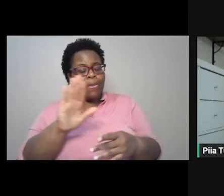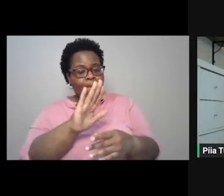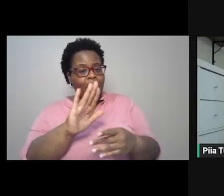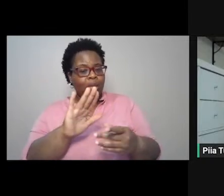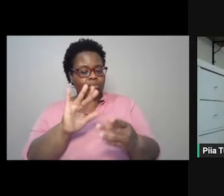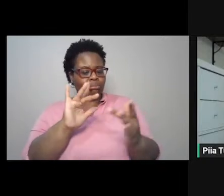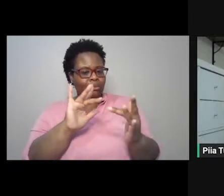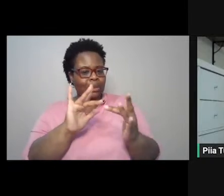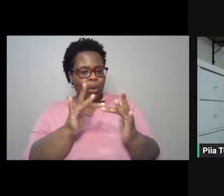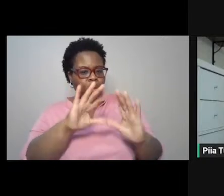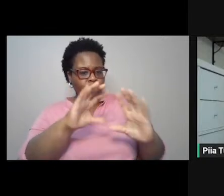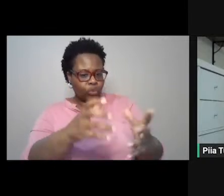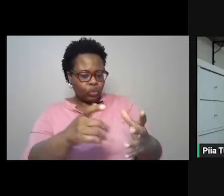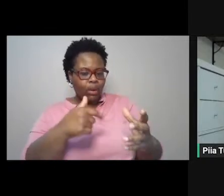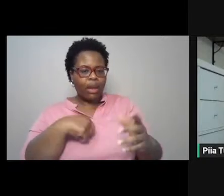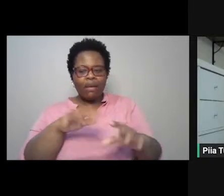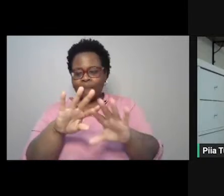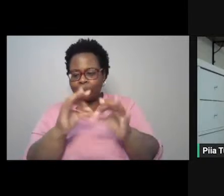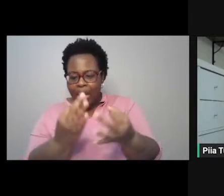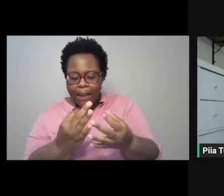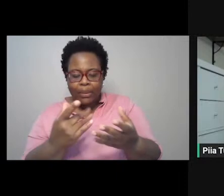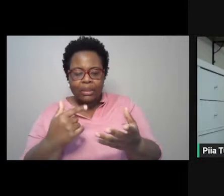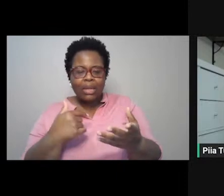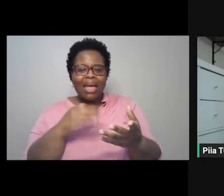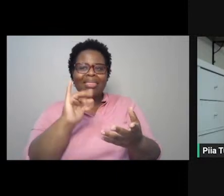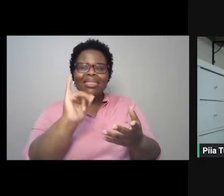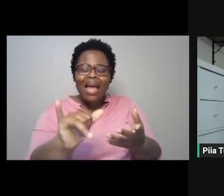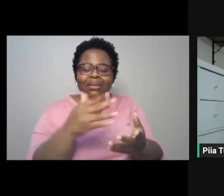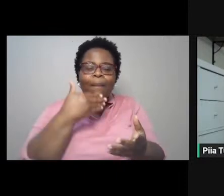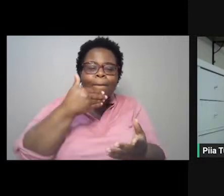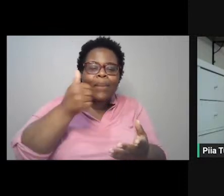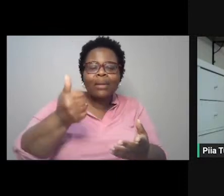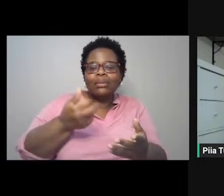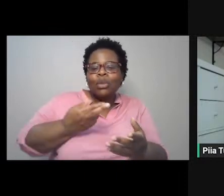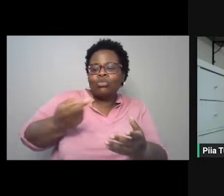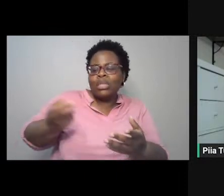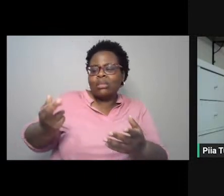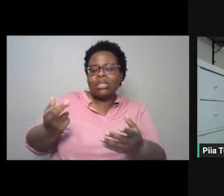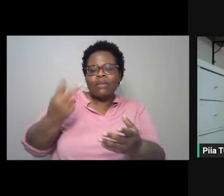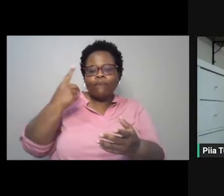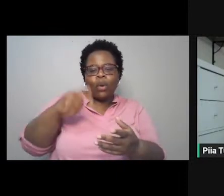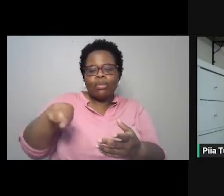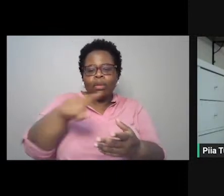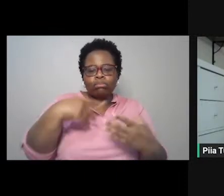their networks, their families, that has been the